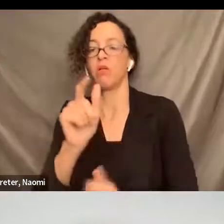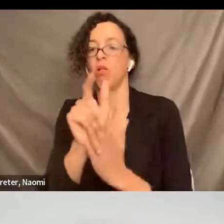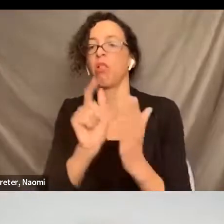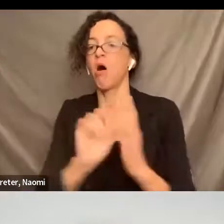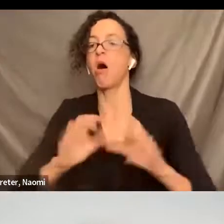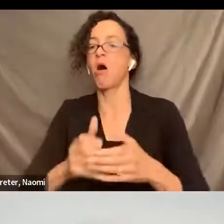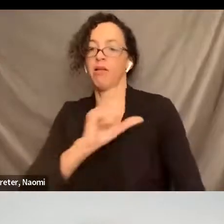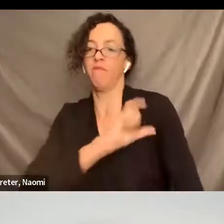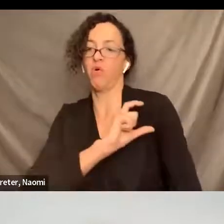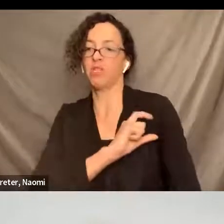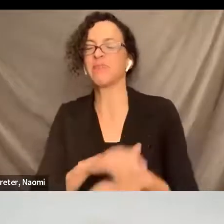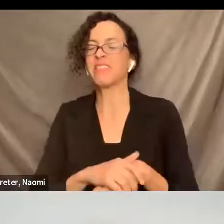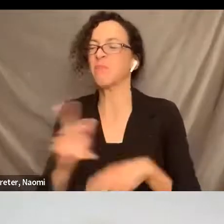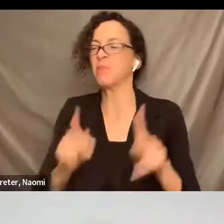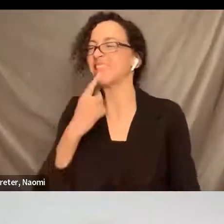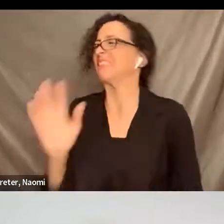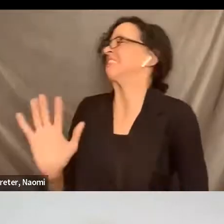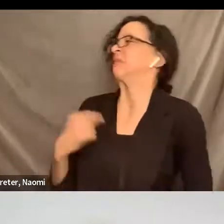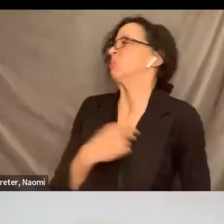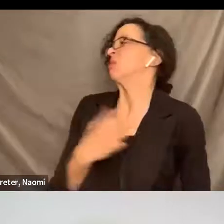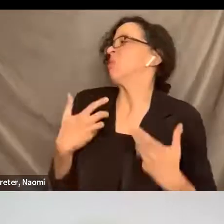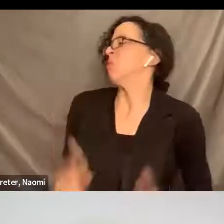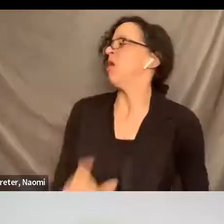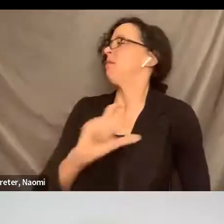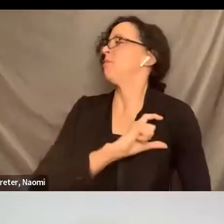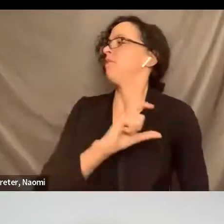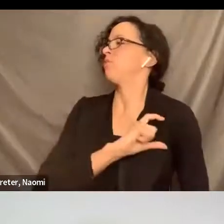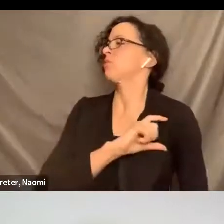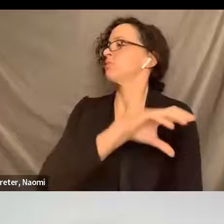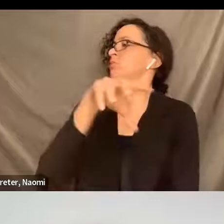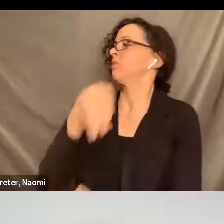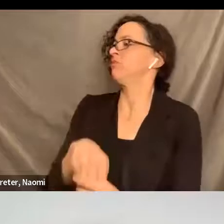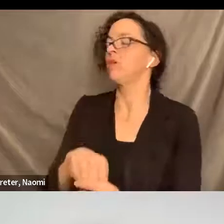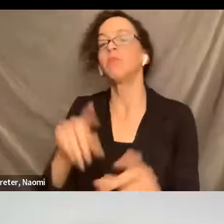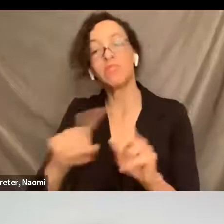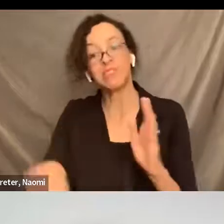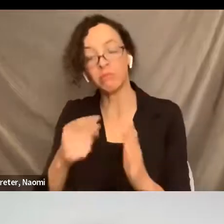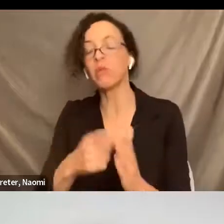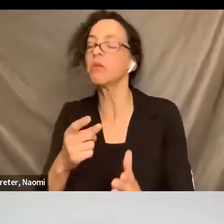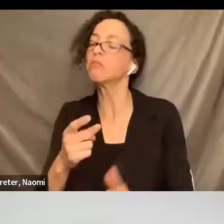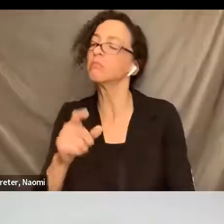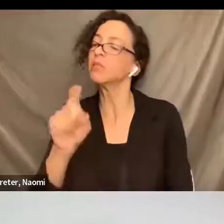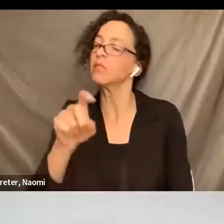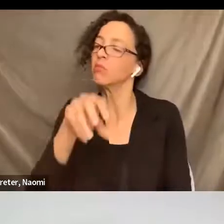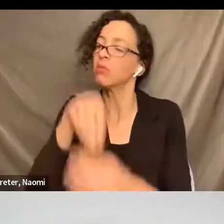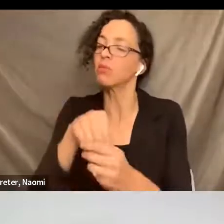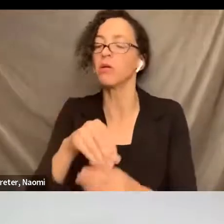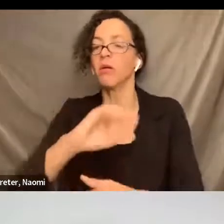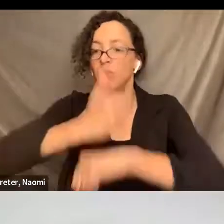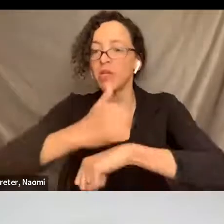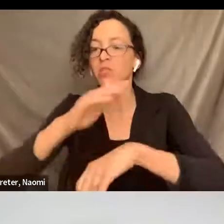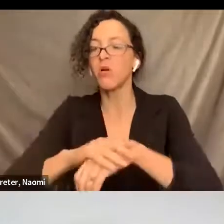are saying, well, we don't want law enforcement to be involved, but sometimes they need to be, based on the